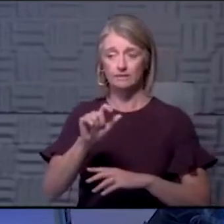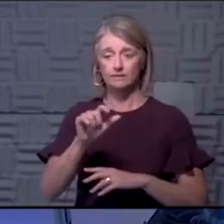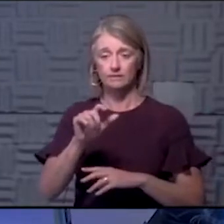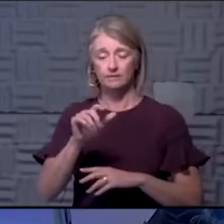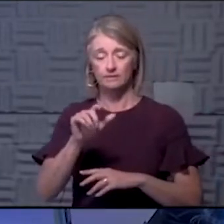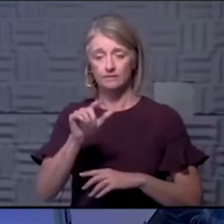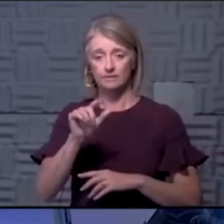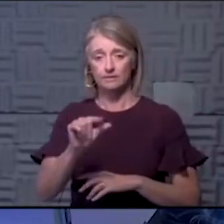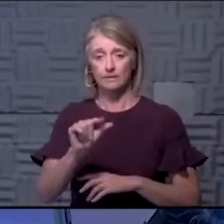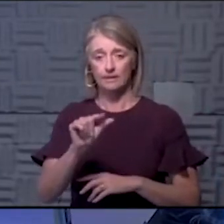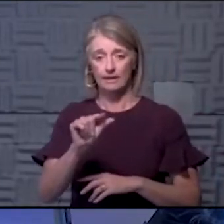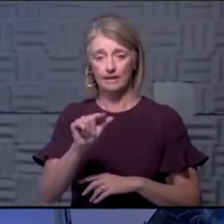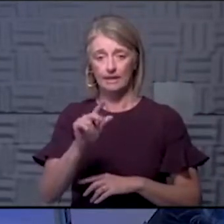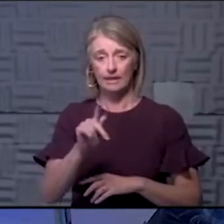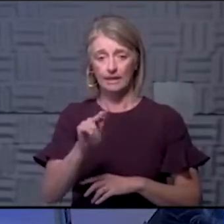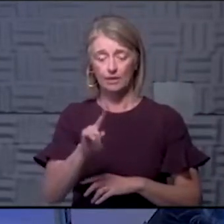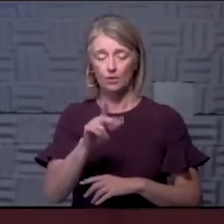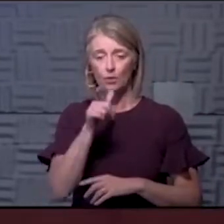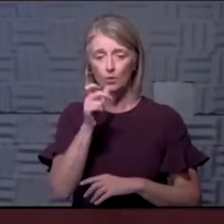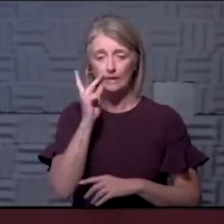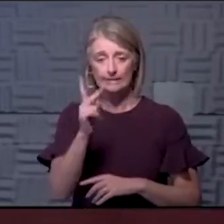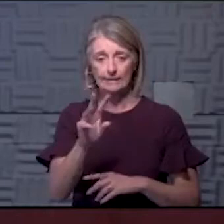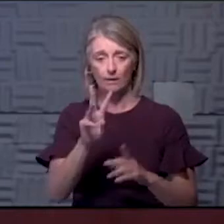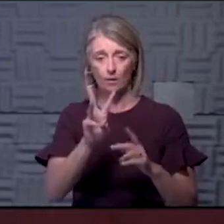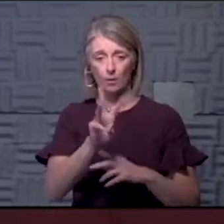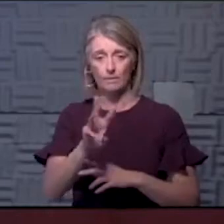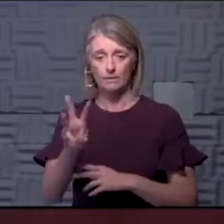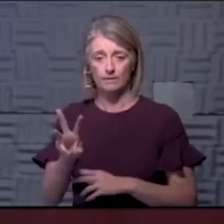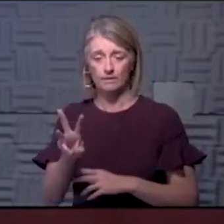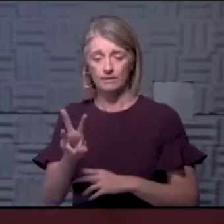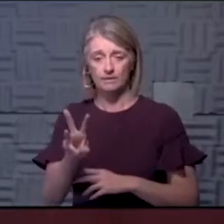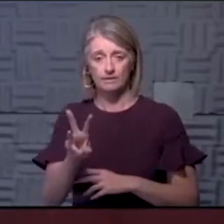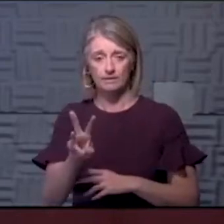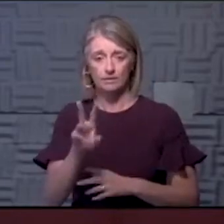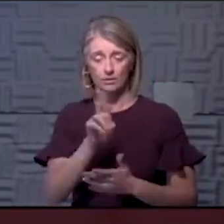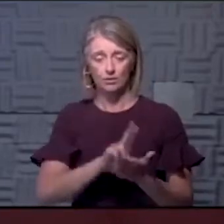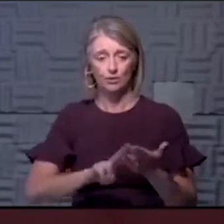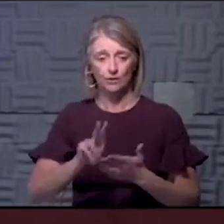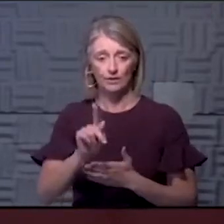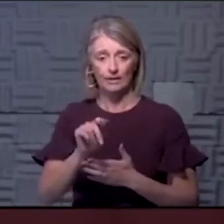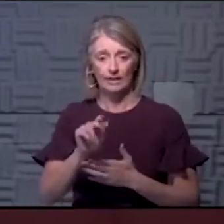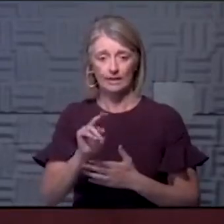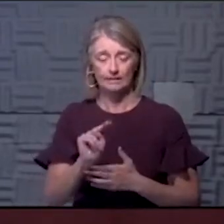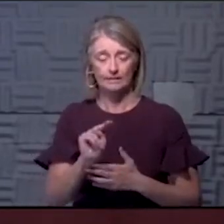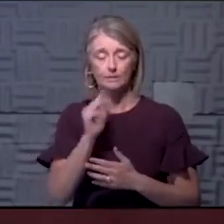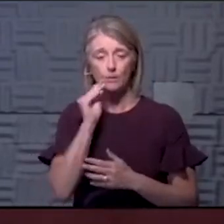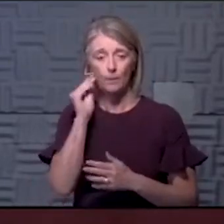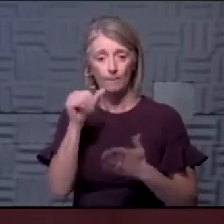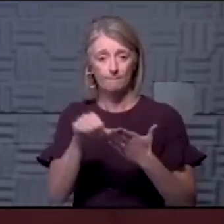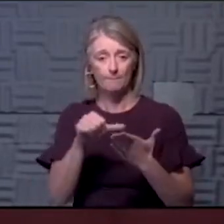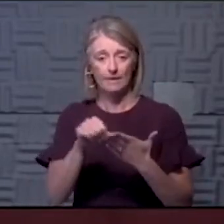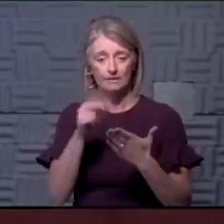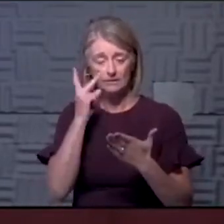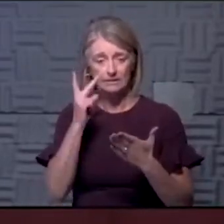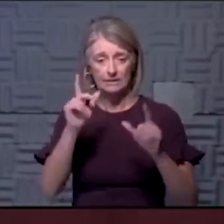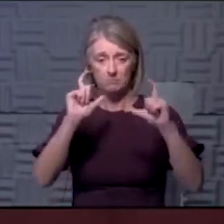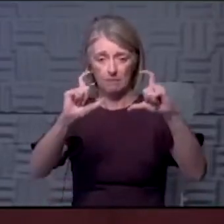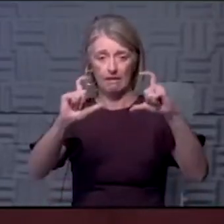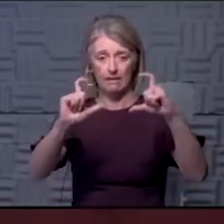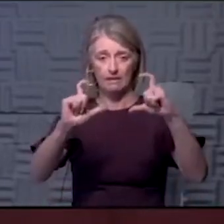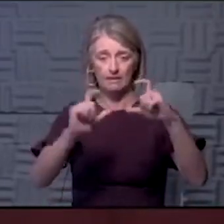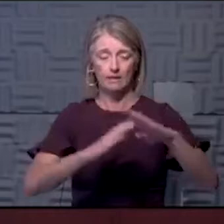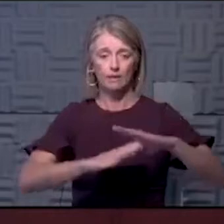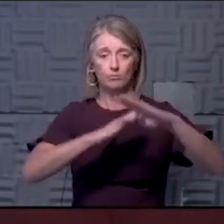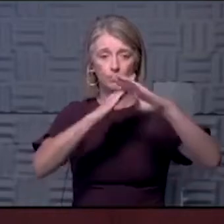protect.ku.edu/data, is that available to the public, or who can see that? That is. If you go to the University of Kansas homepage, you'll see this giant block there that